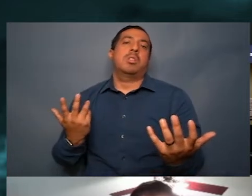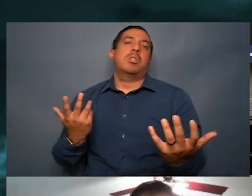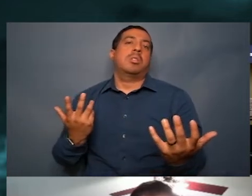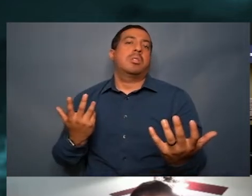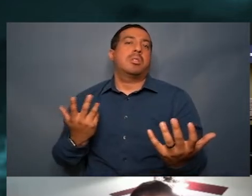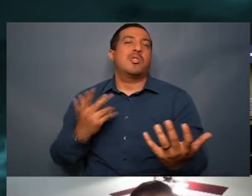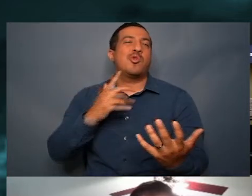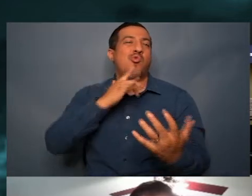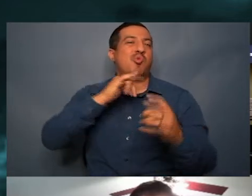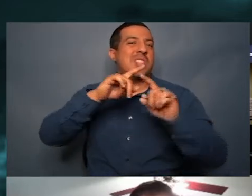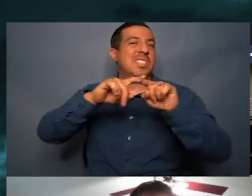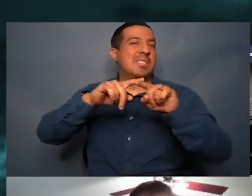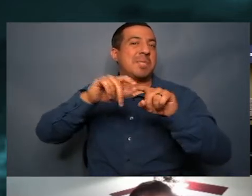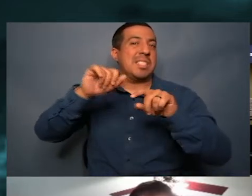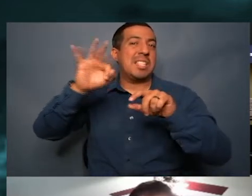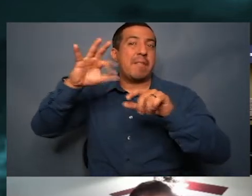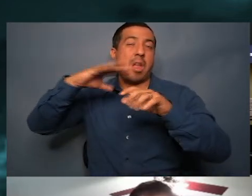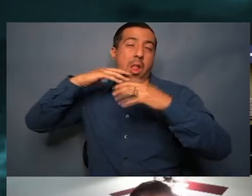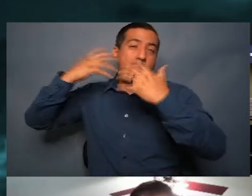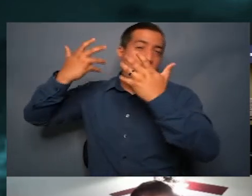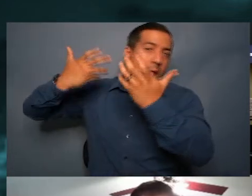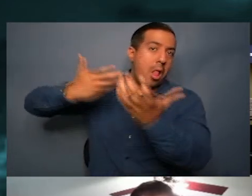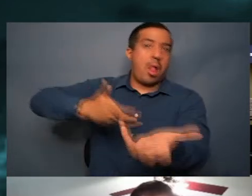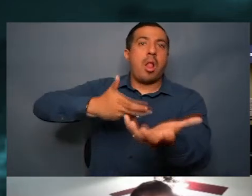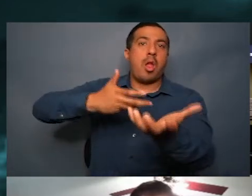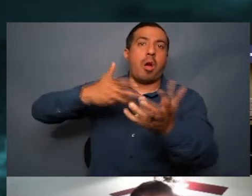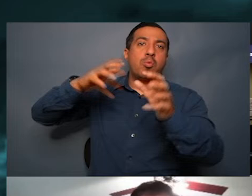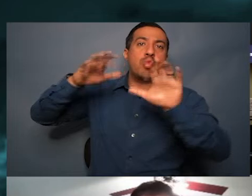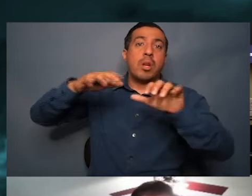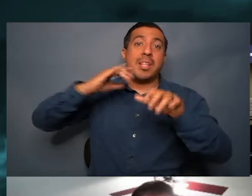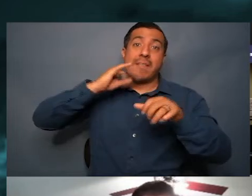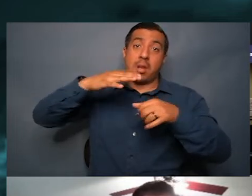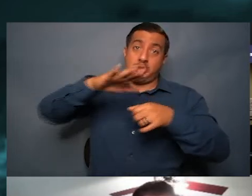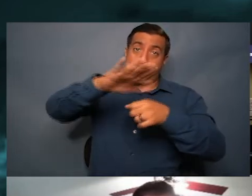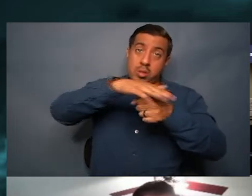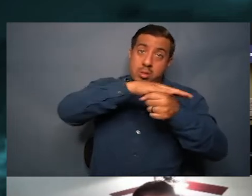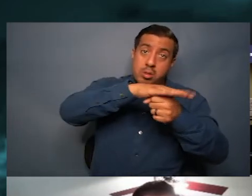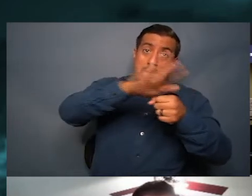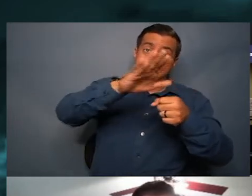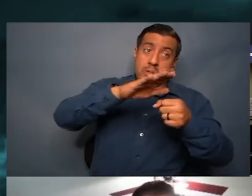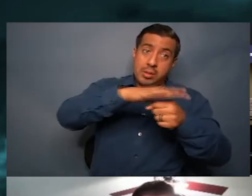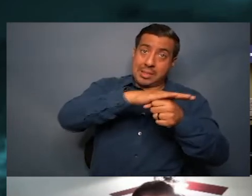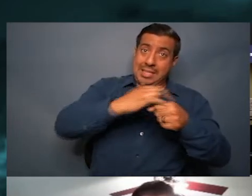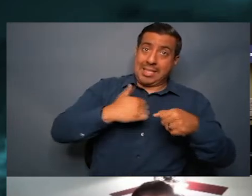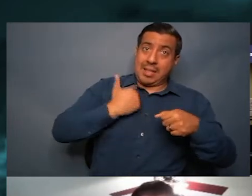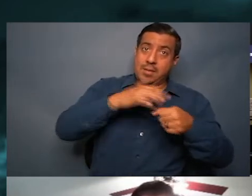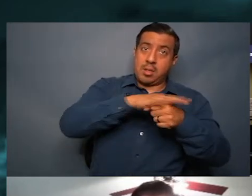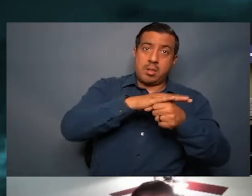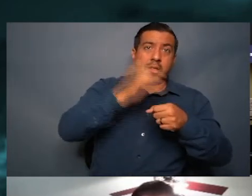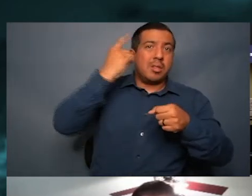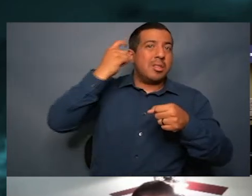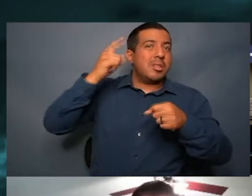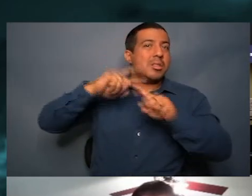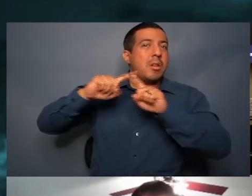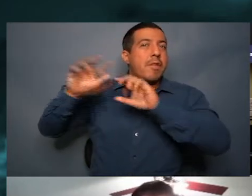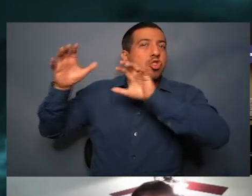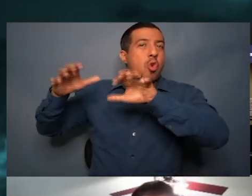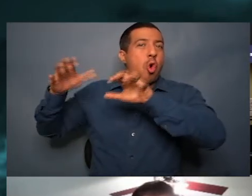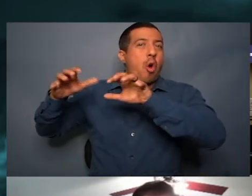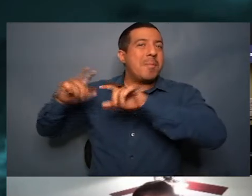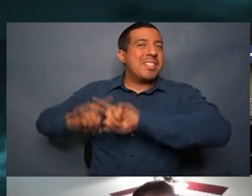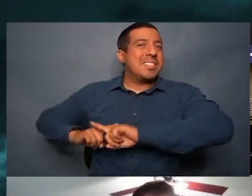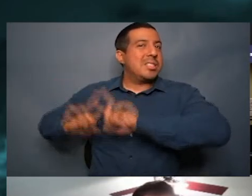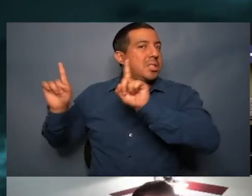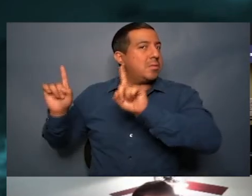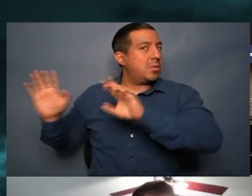of times on where that heavy rain falls and if it's going to fall over your subdivision and your neighborhood. And every single storm is different. So you could have